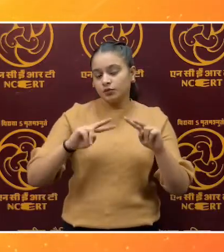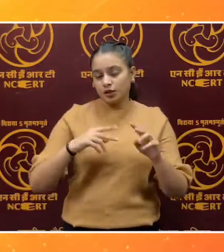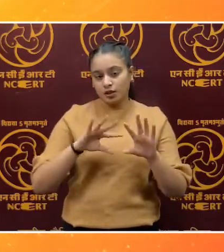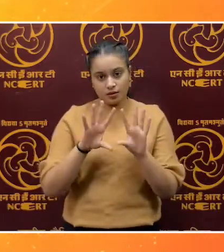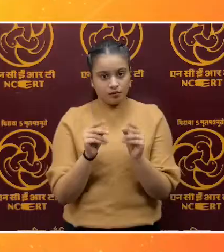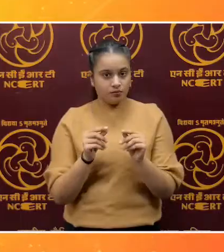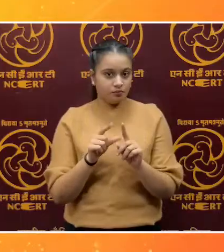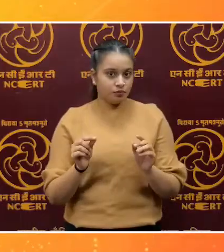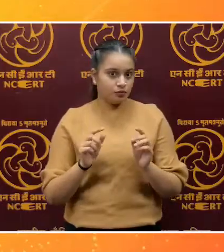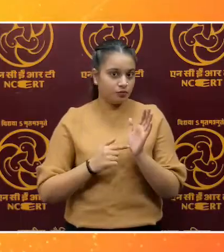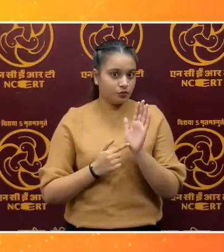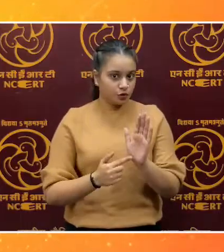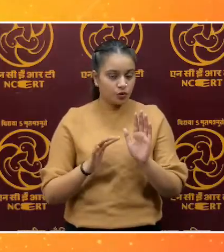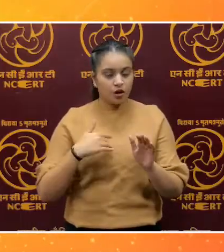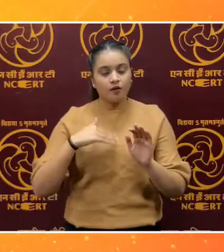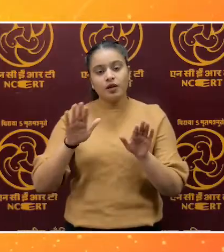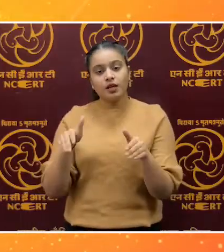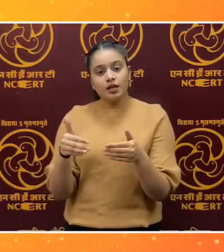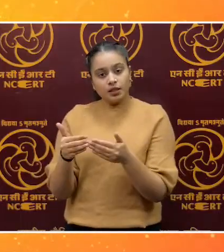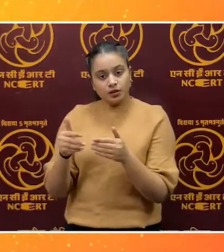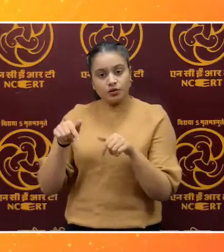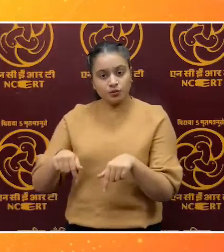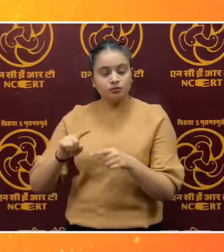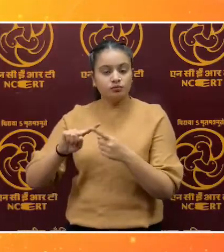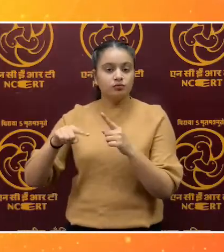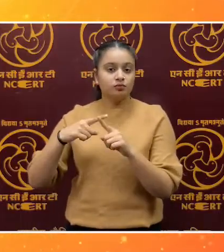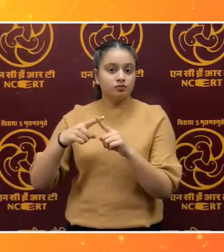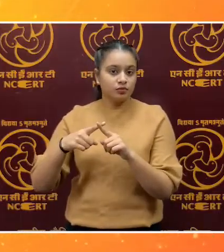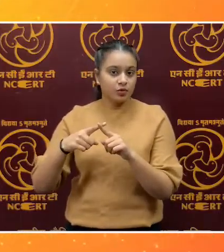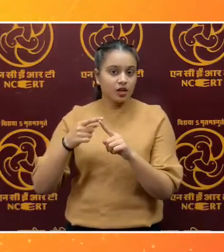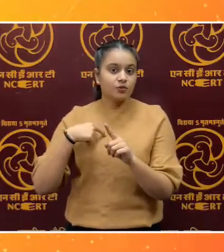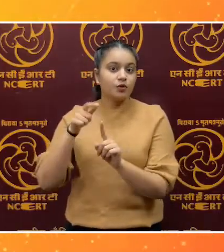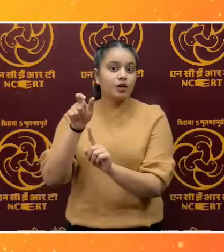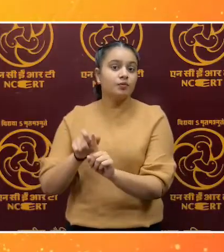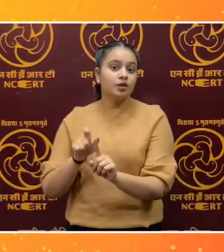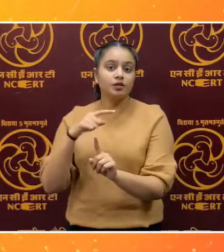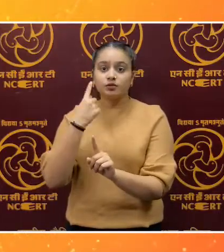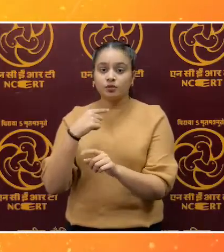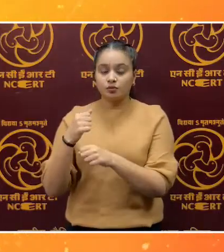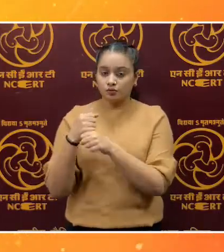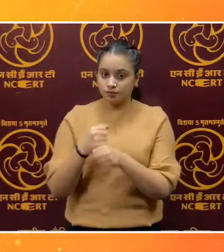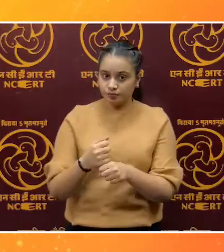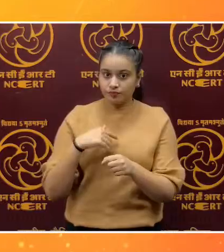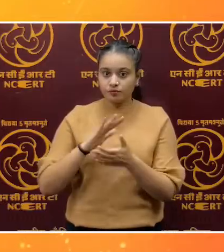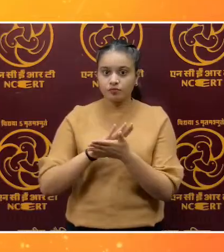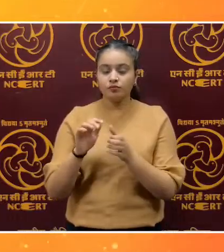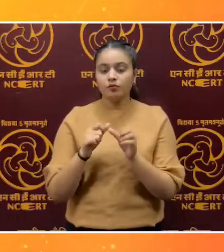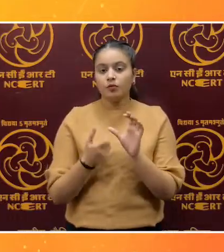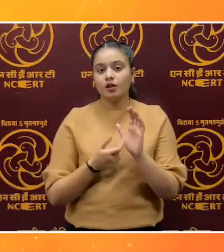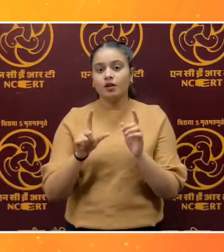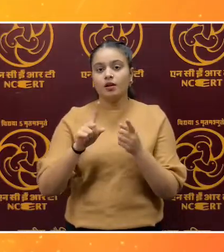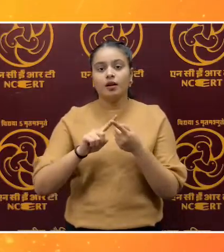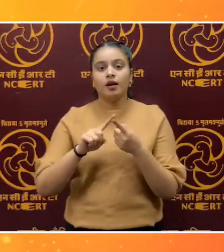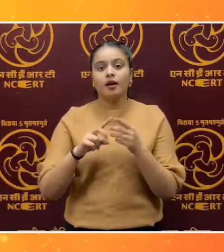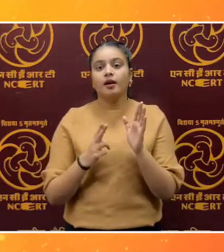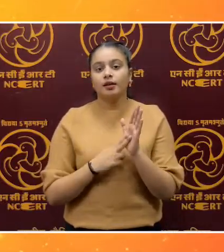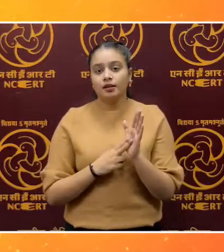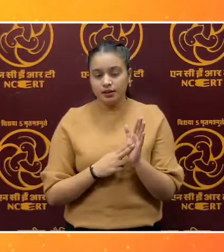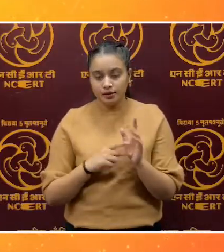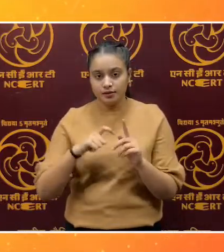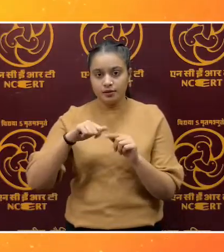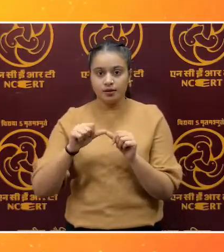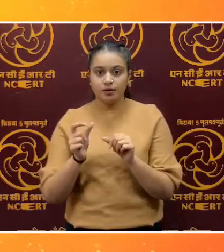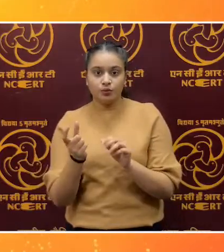And let me please introduce you to our guest for today. We have with us Miss Harleen Kaur Bindra. Ma'am, a very warm welcome to you as